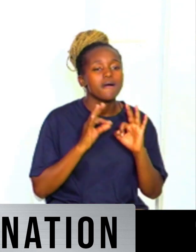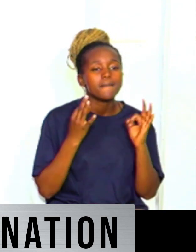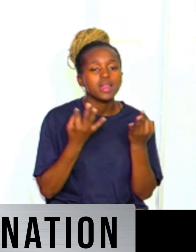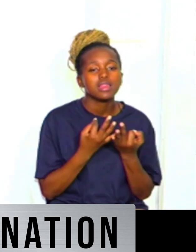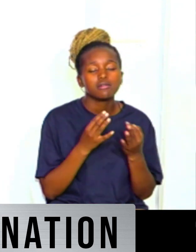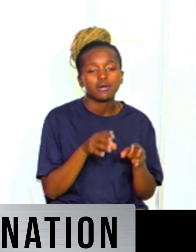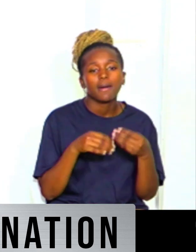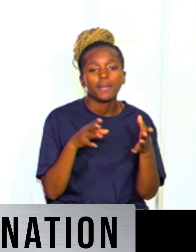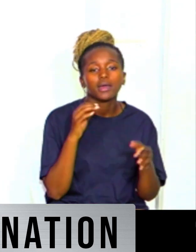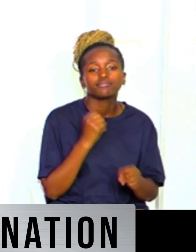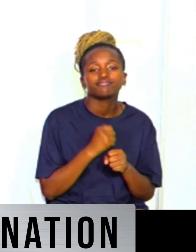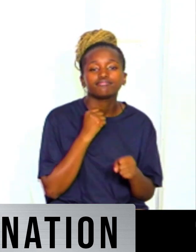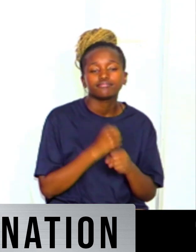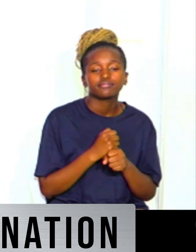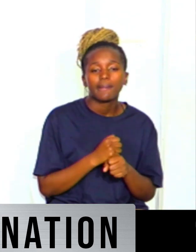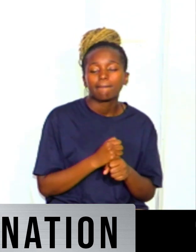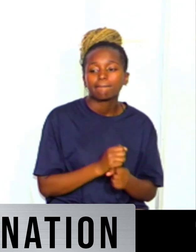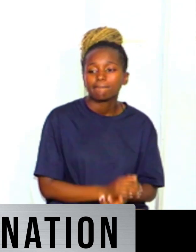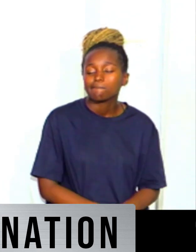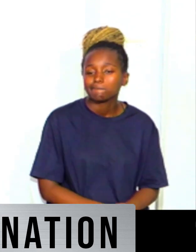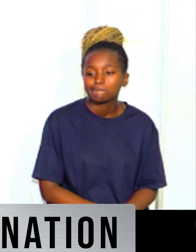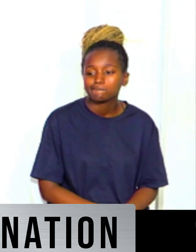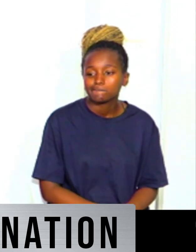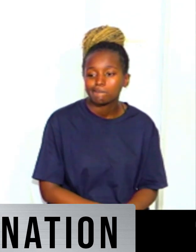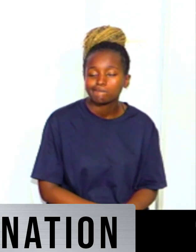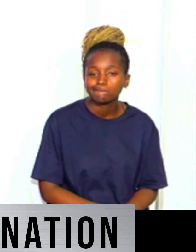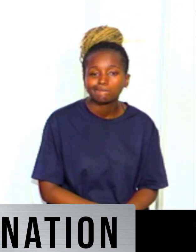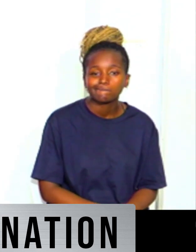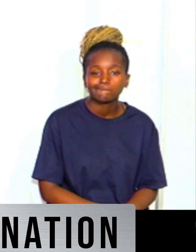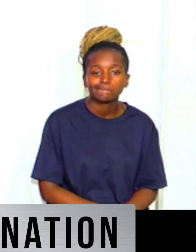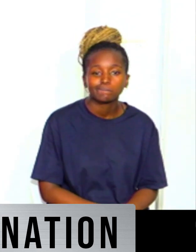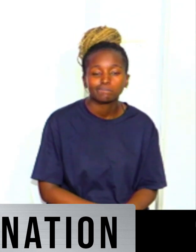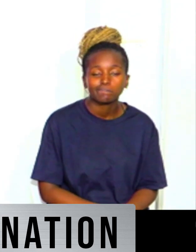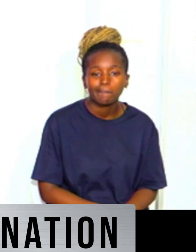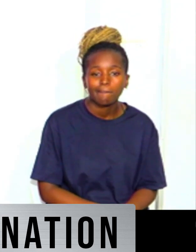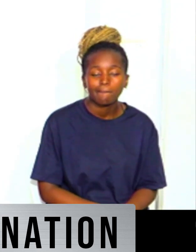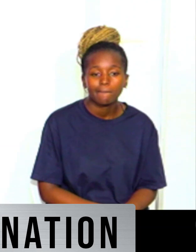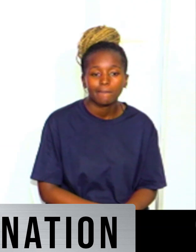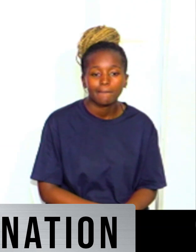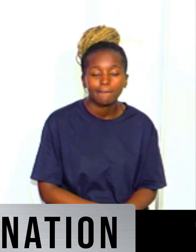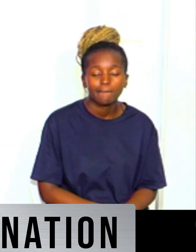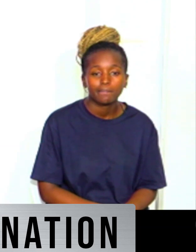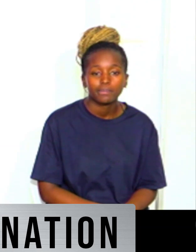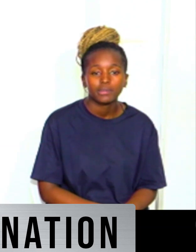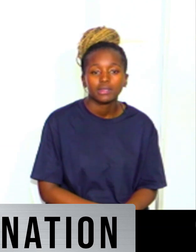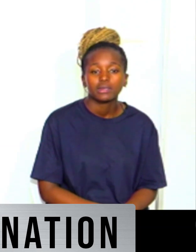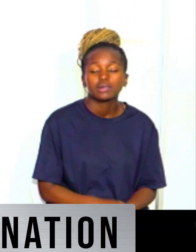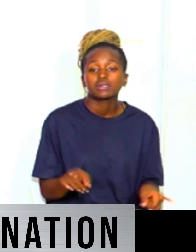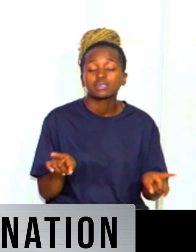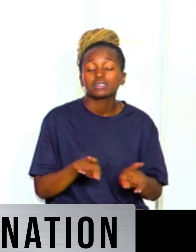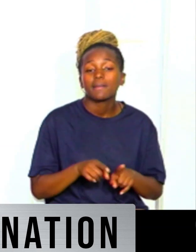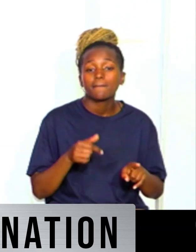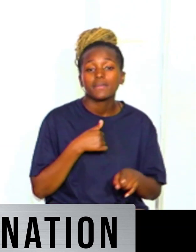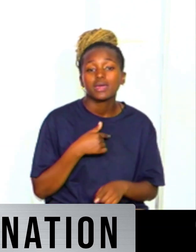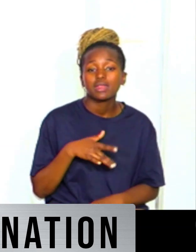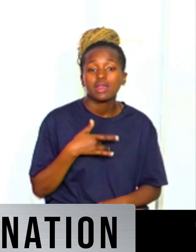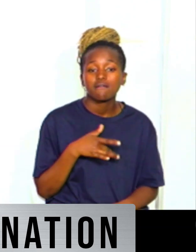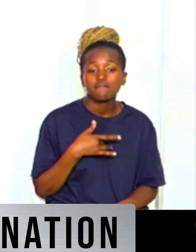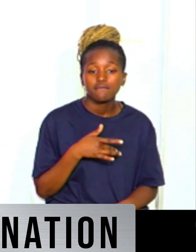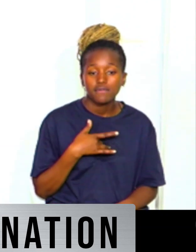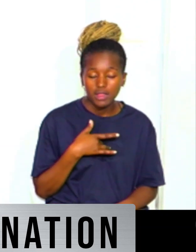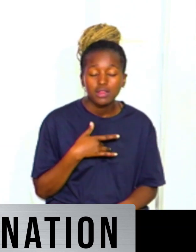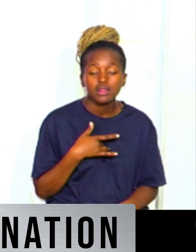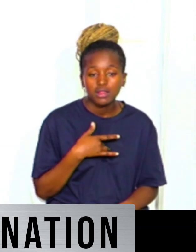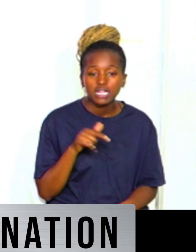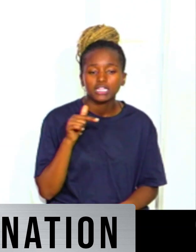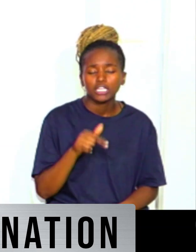mzima utaweka ndani. You know, I have to mention this to the viewers. That the reason why I found it very funny through the show today is because I could feel the anger in